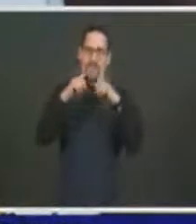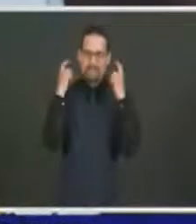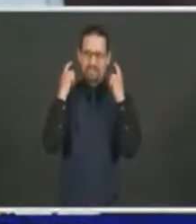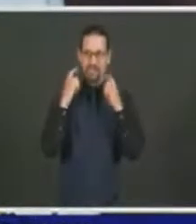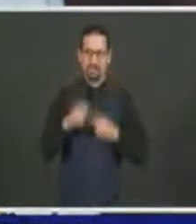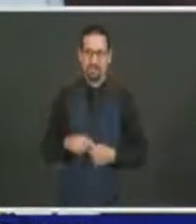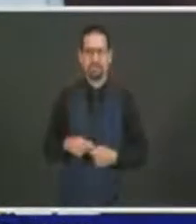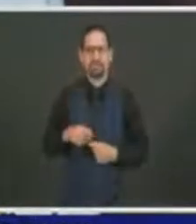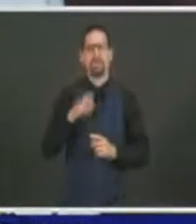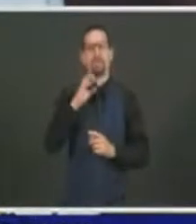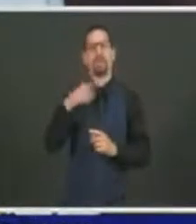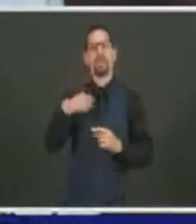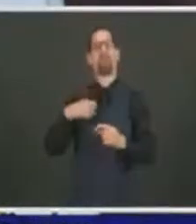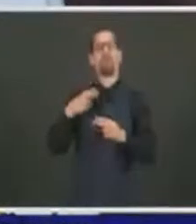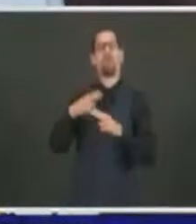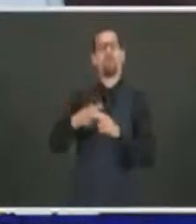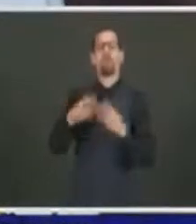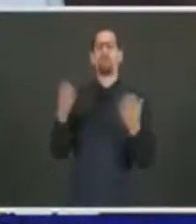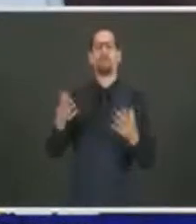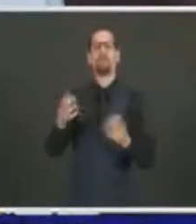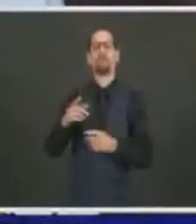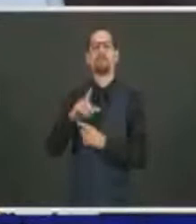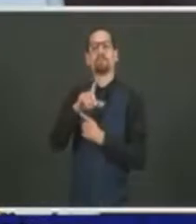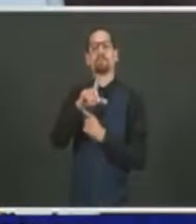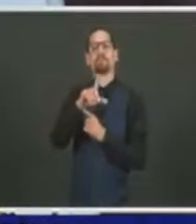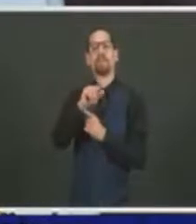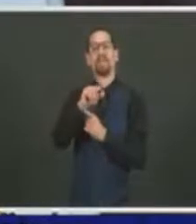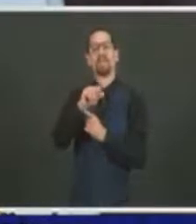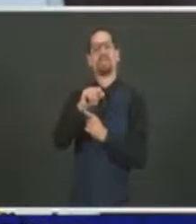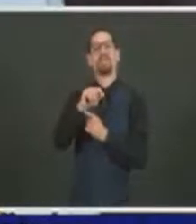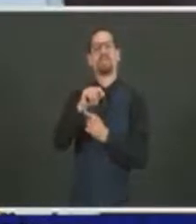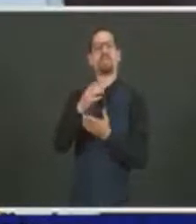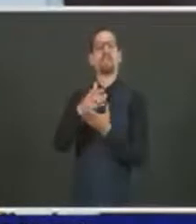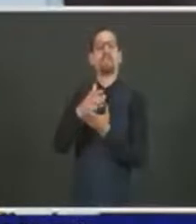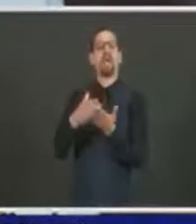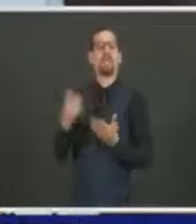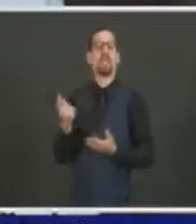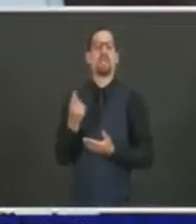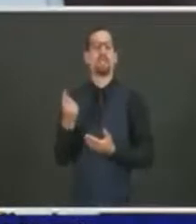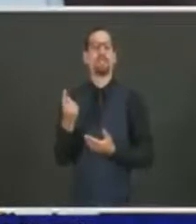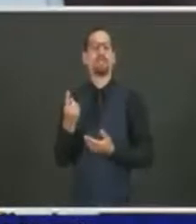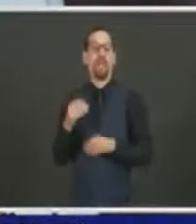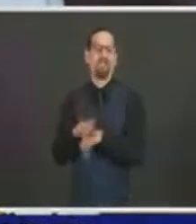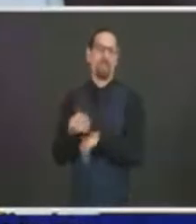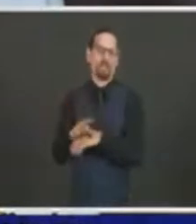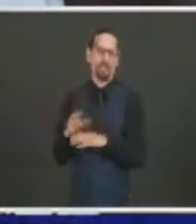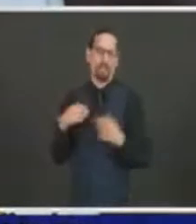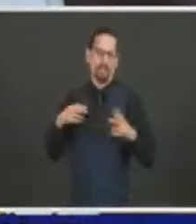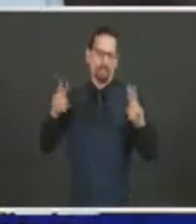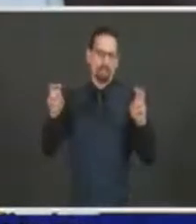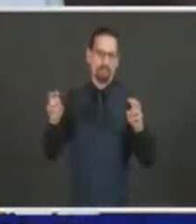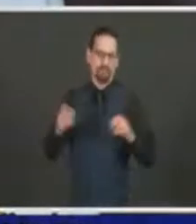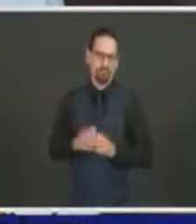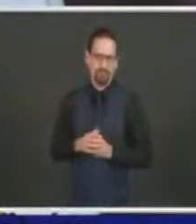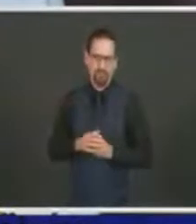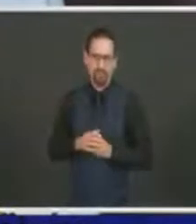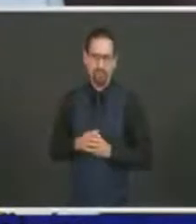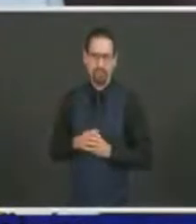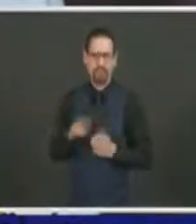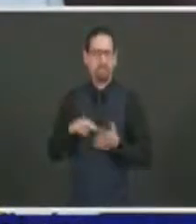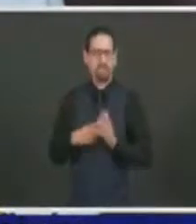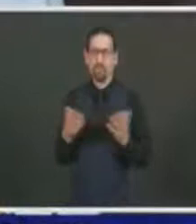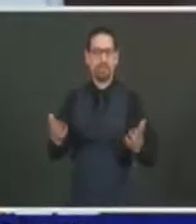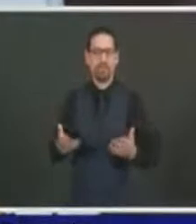in their 20s in other states have been going to bars, going to beaches, going to house parties, all without